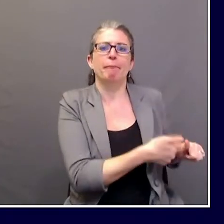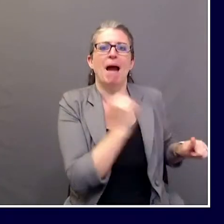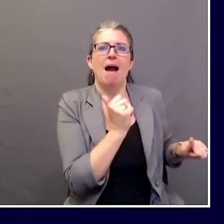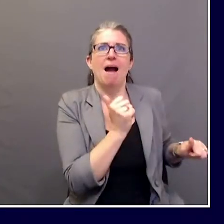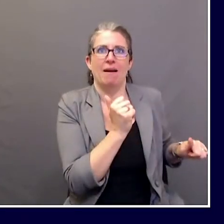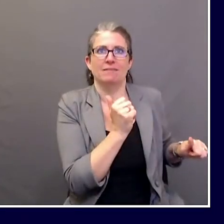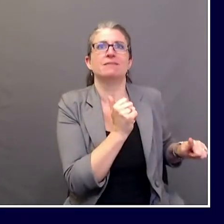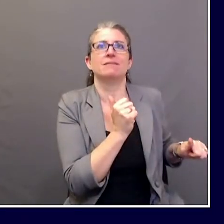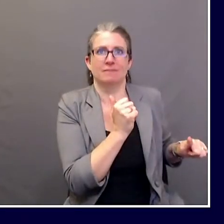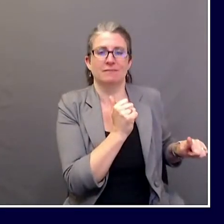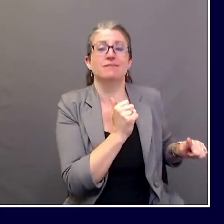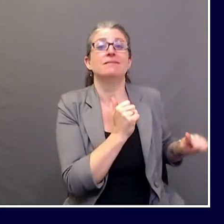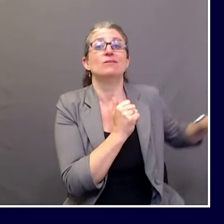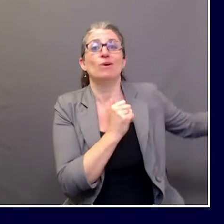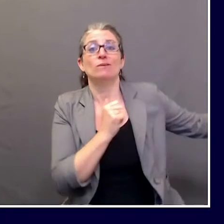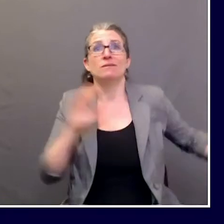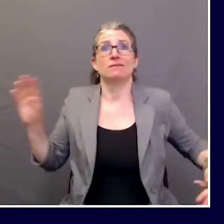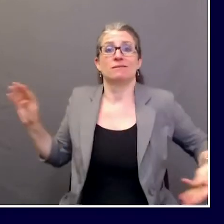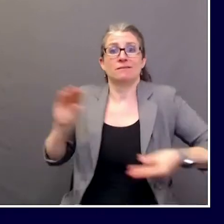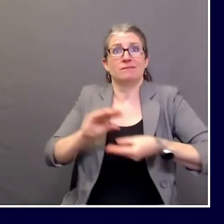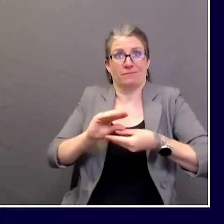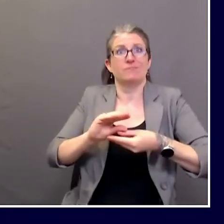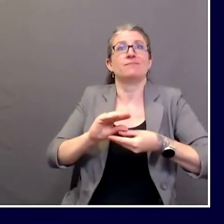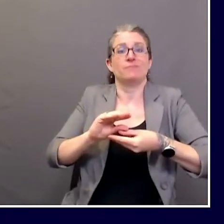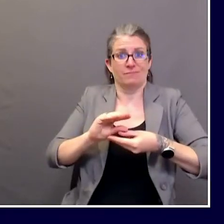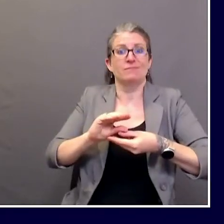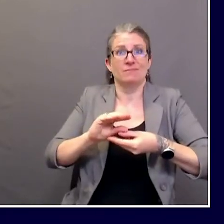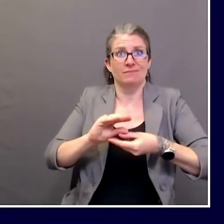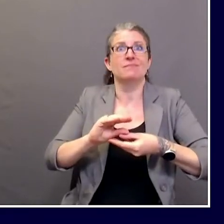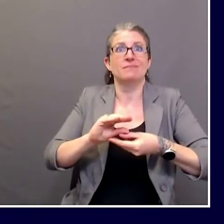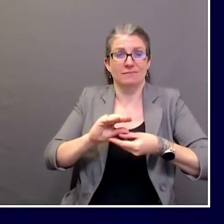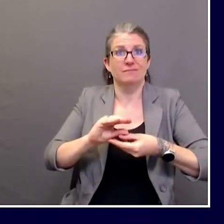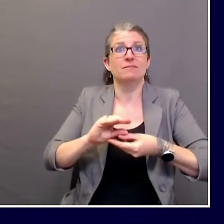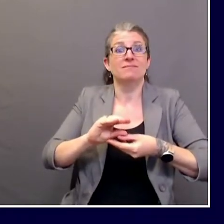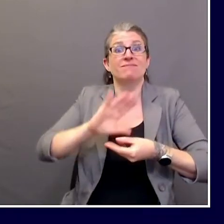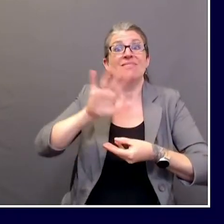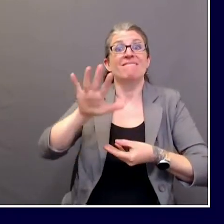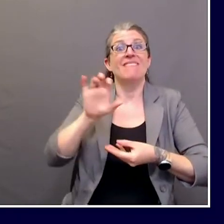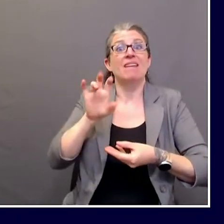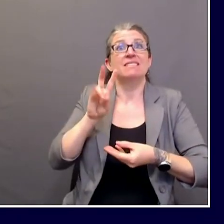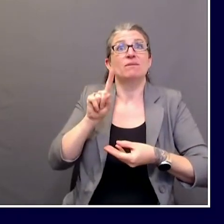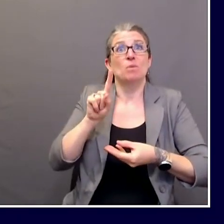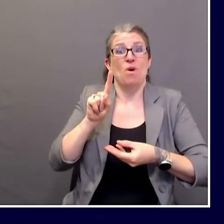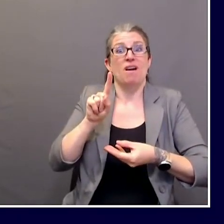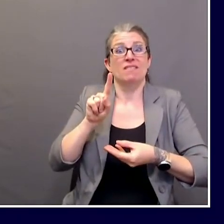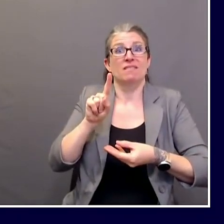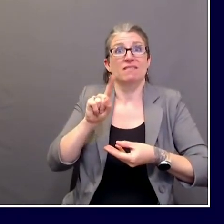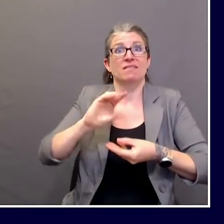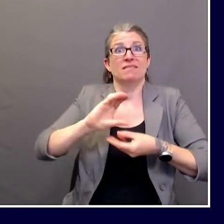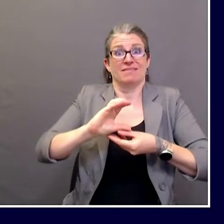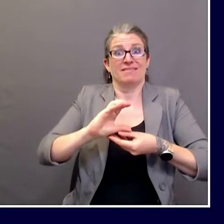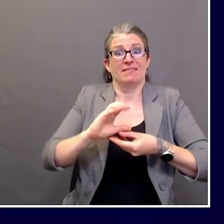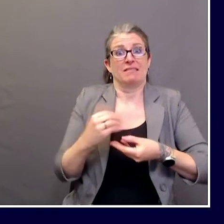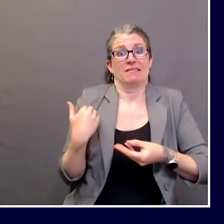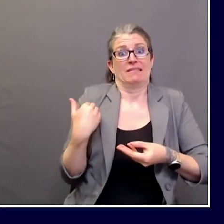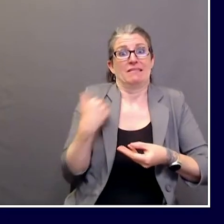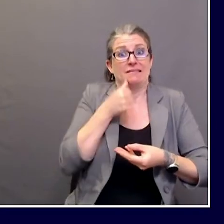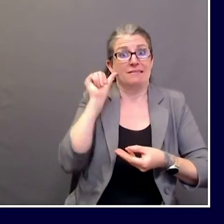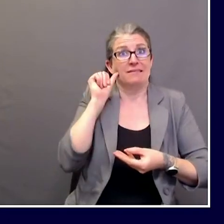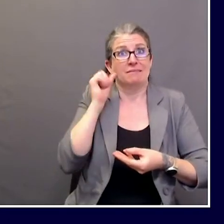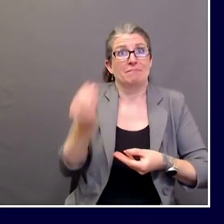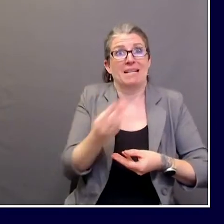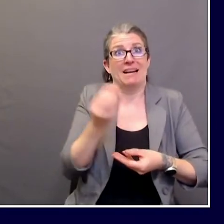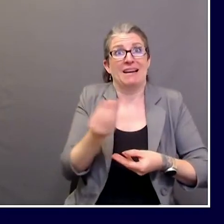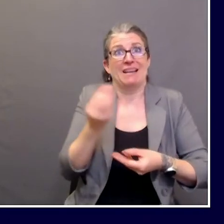we are reporting today, not all of them represent cases that were diagnosed and reported in the last 24